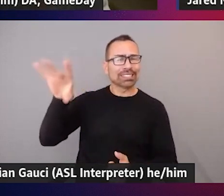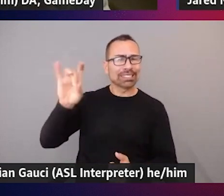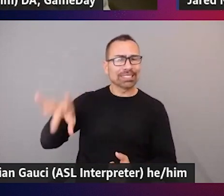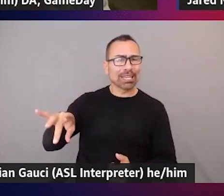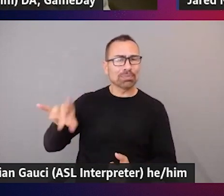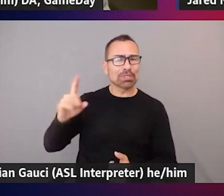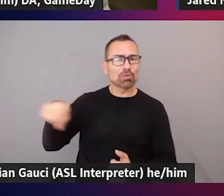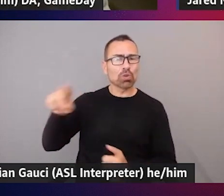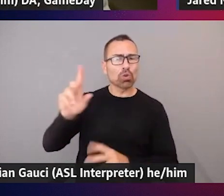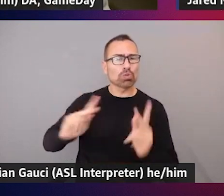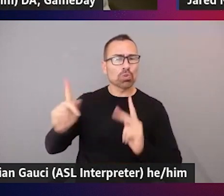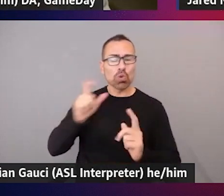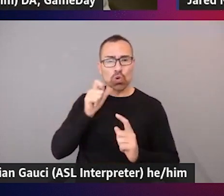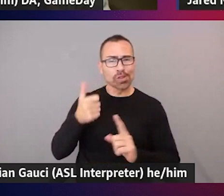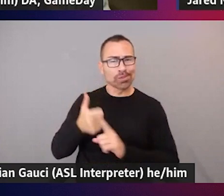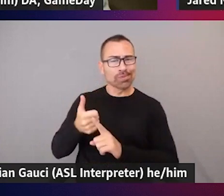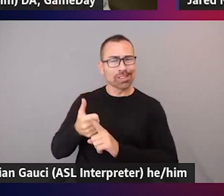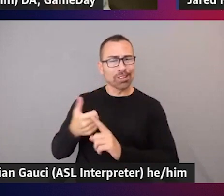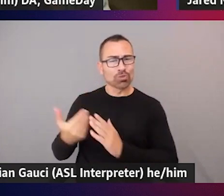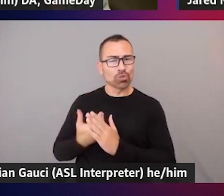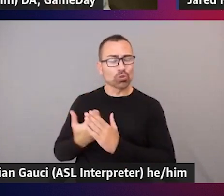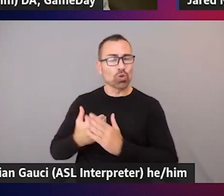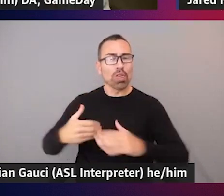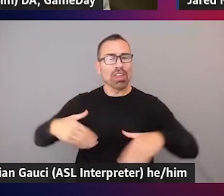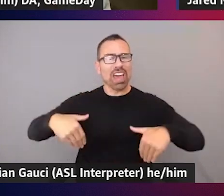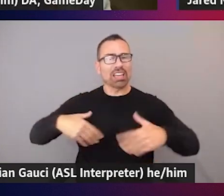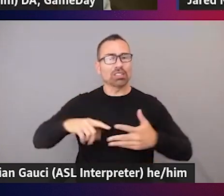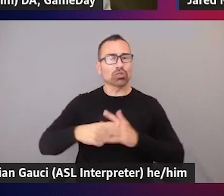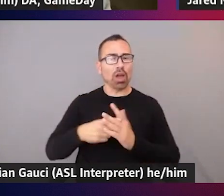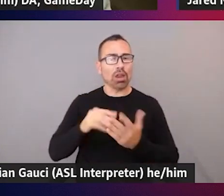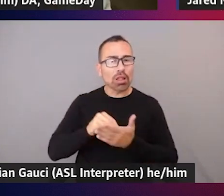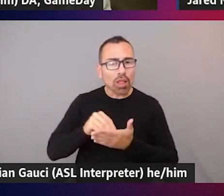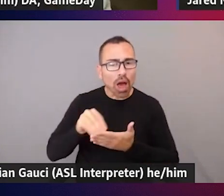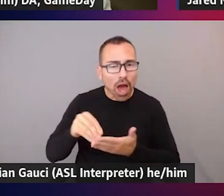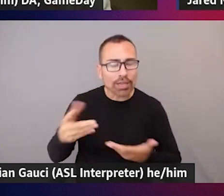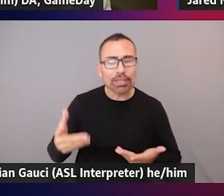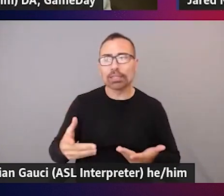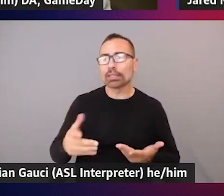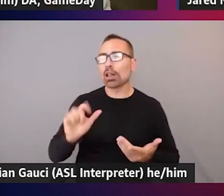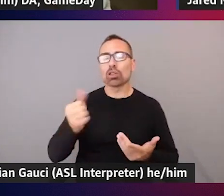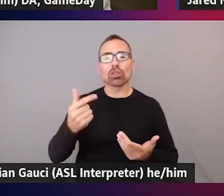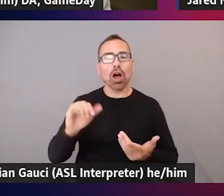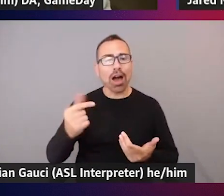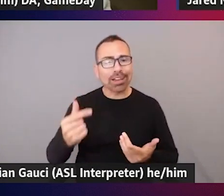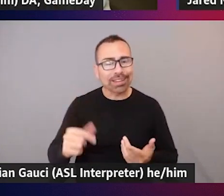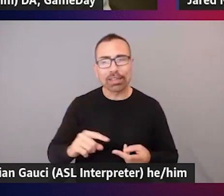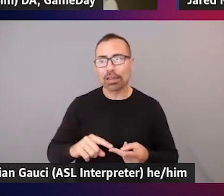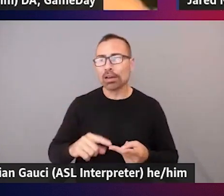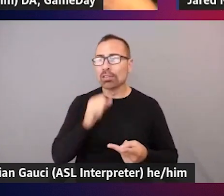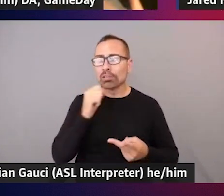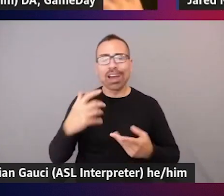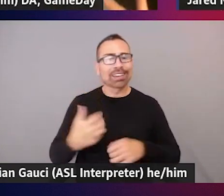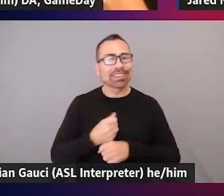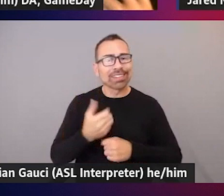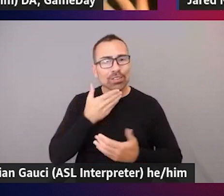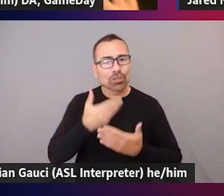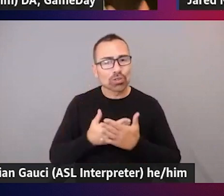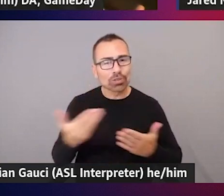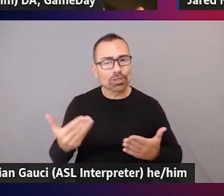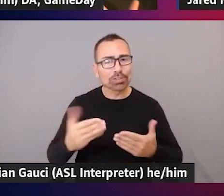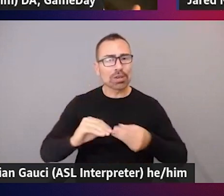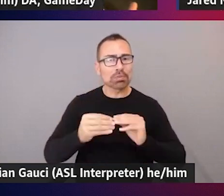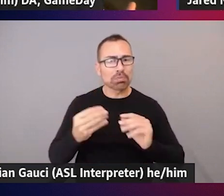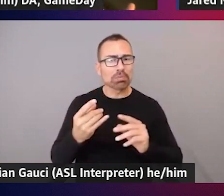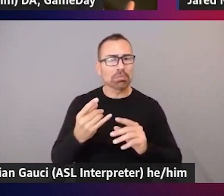there yet? They're not logging, they're not, getting good metrics yet. How do you